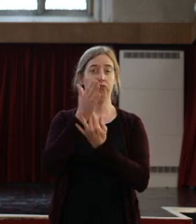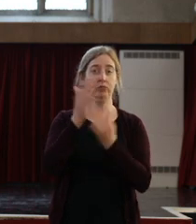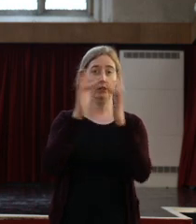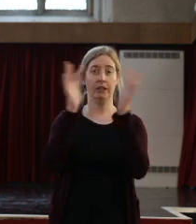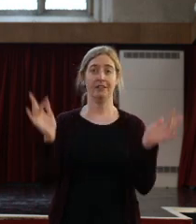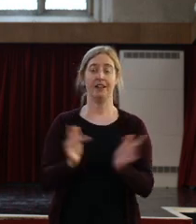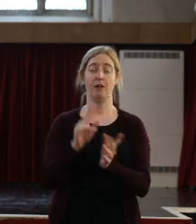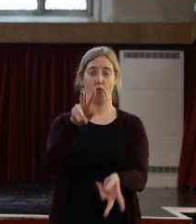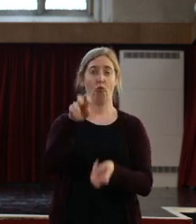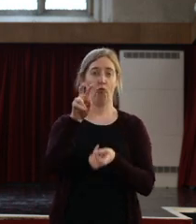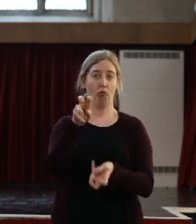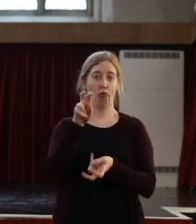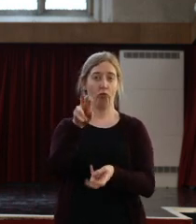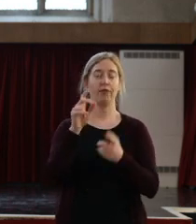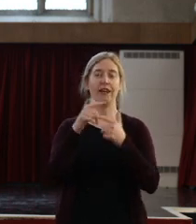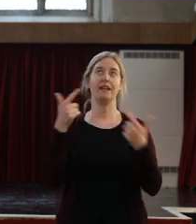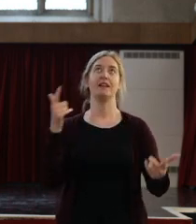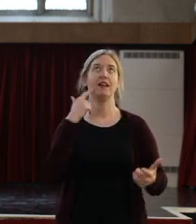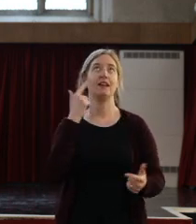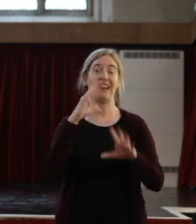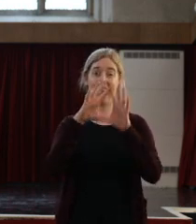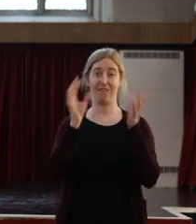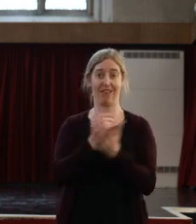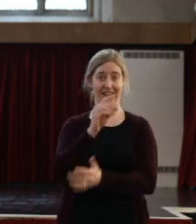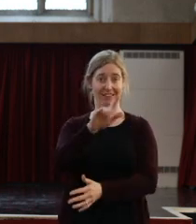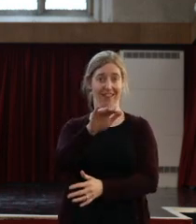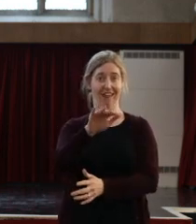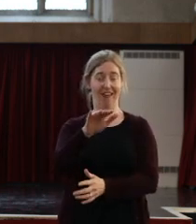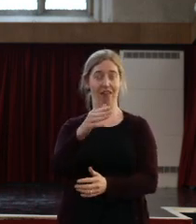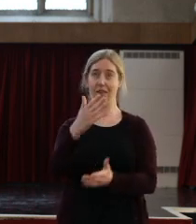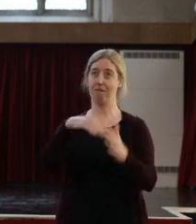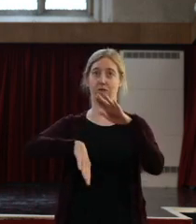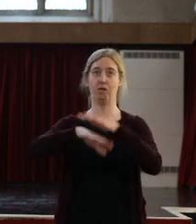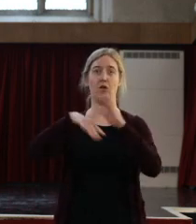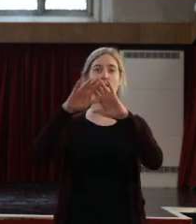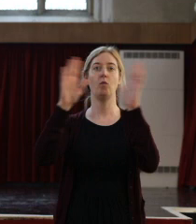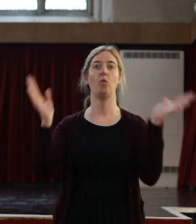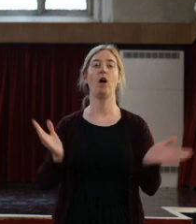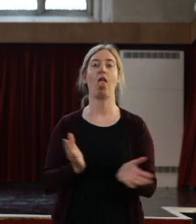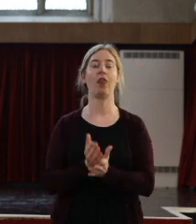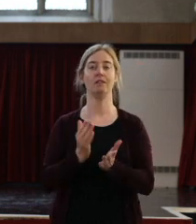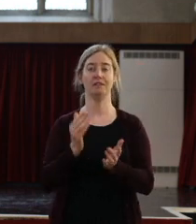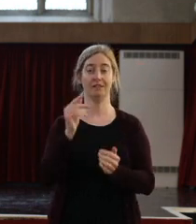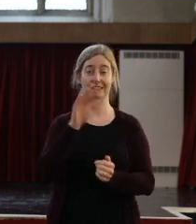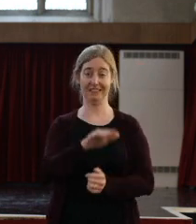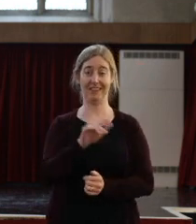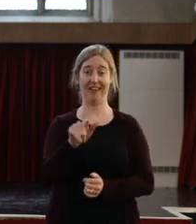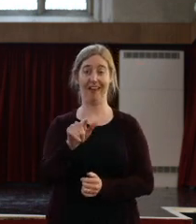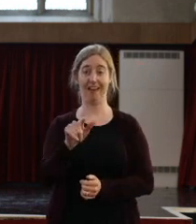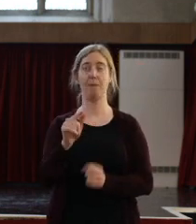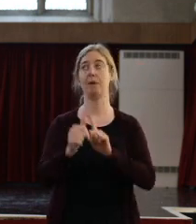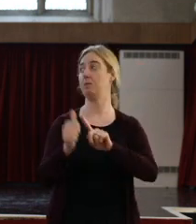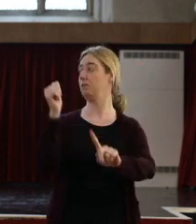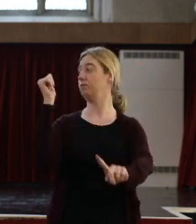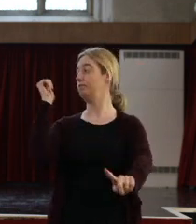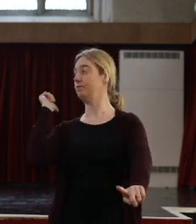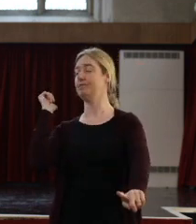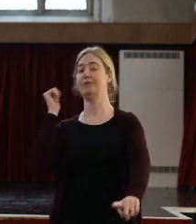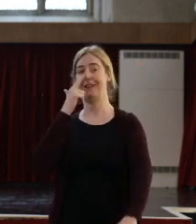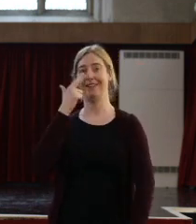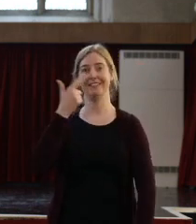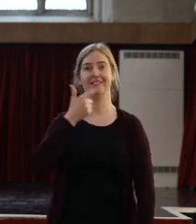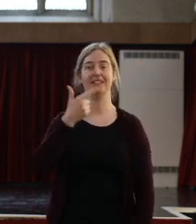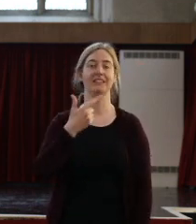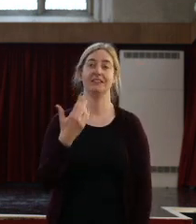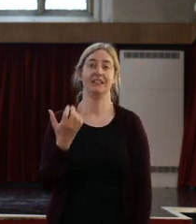a button now is incredible. I mean, it's everything. The entire world of creativity is at your fingertips. Back then, we'd speak